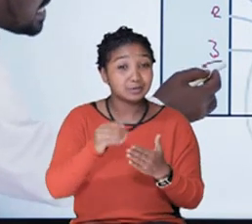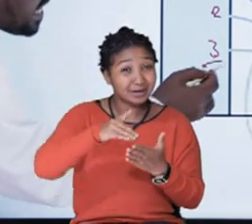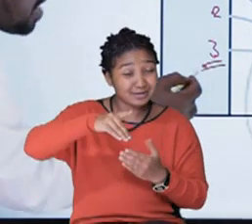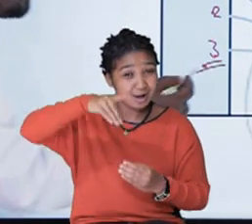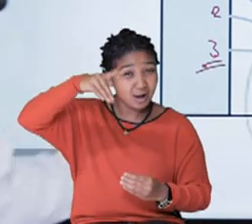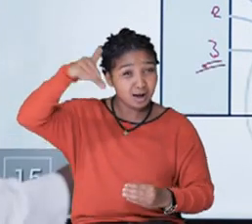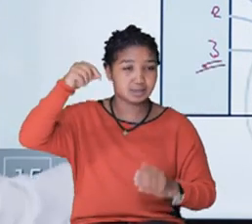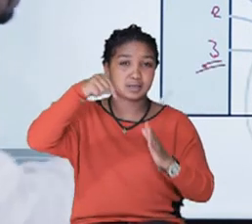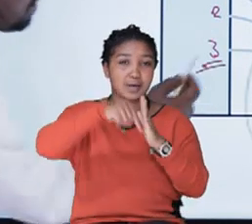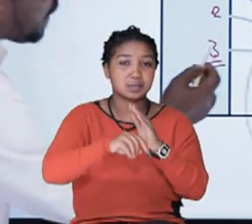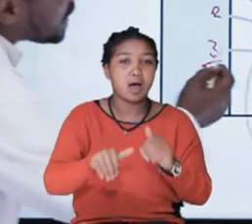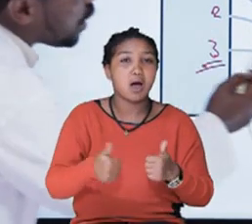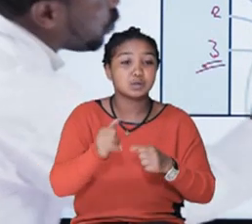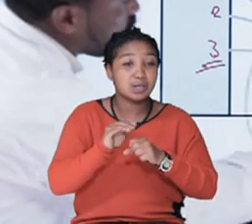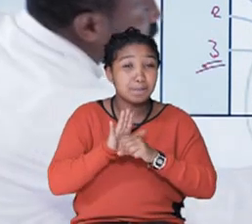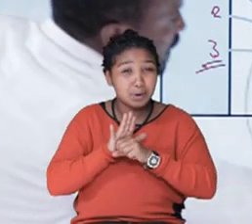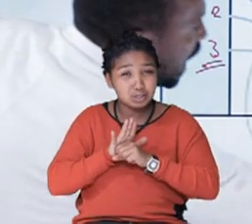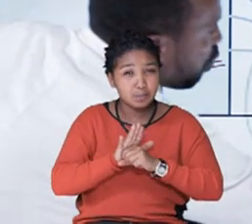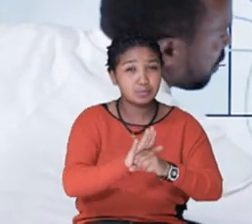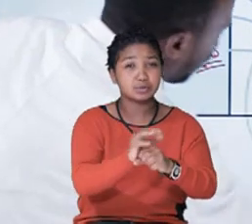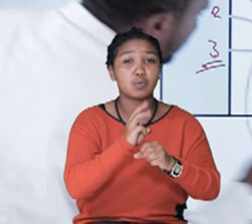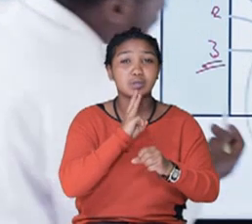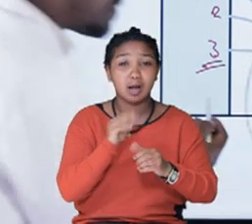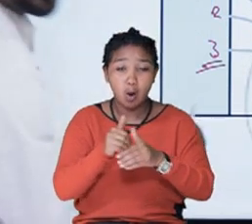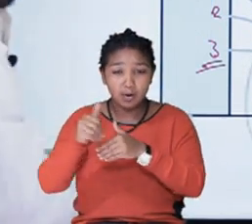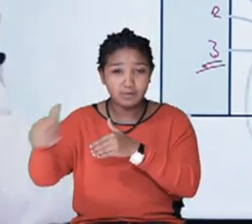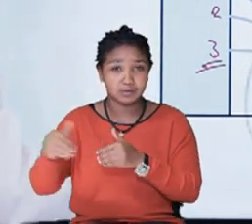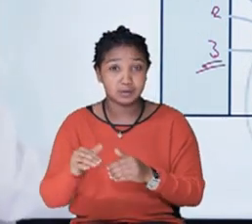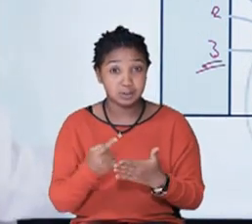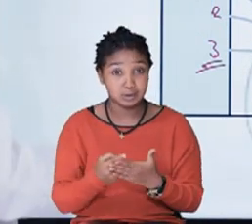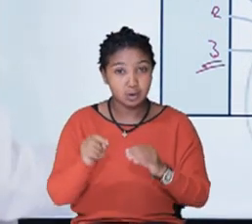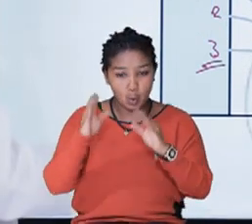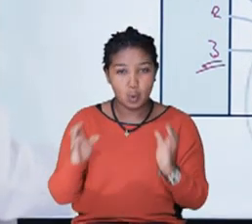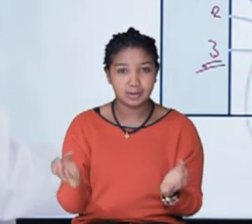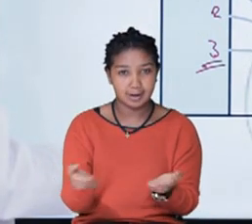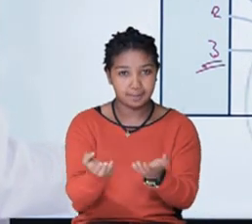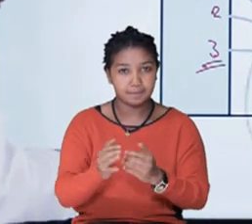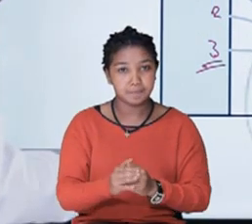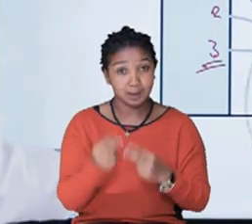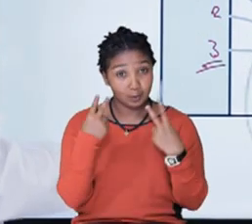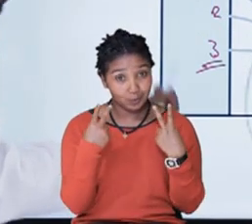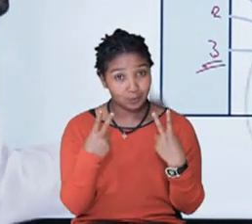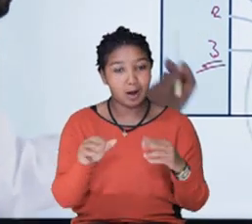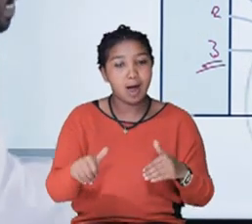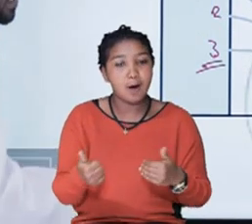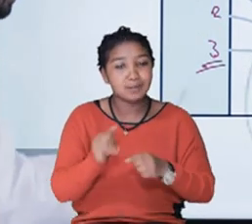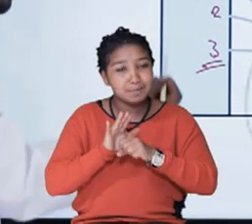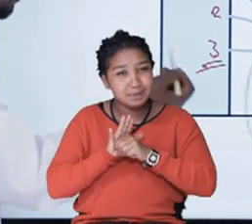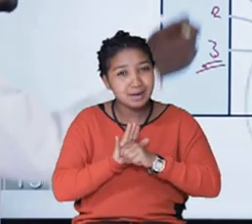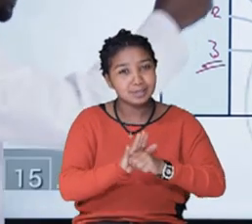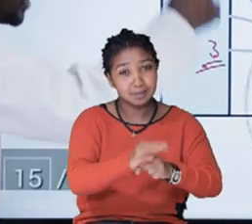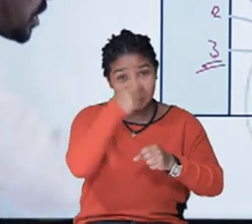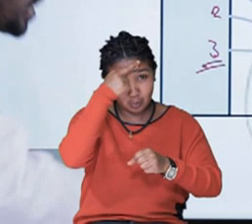the largest depth. How the pressure push the water away from this container? Look how the